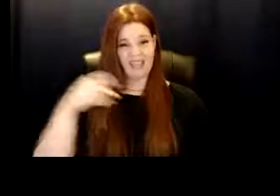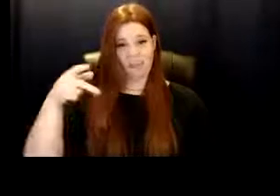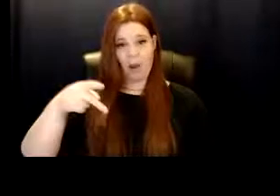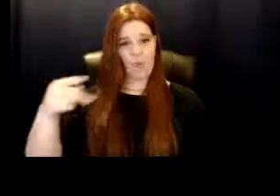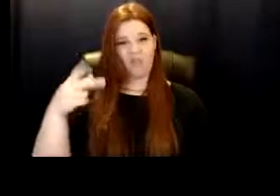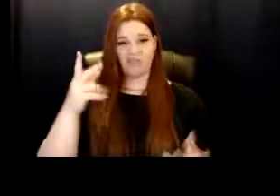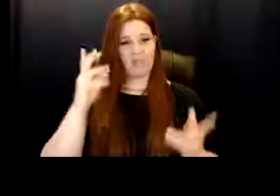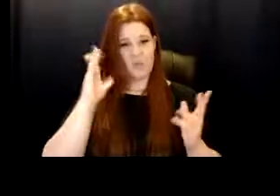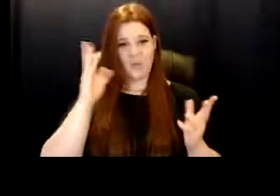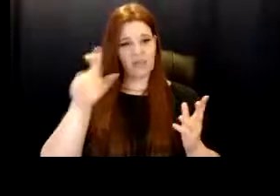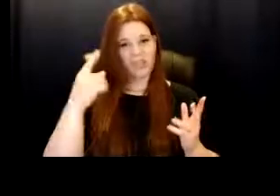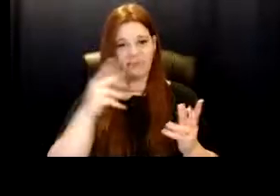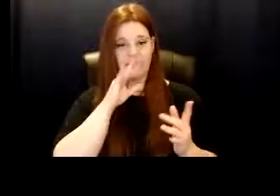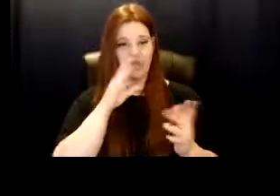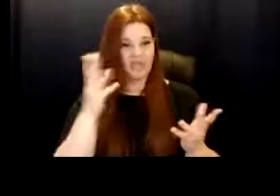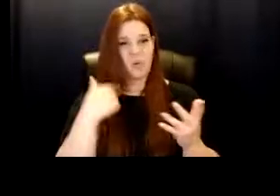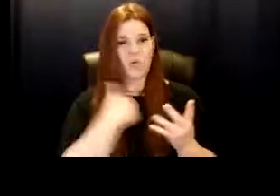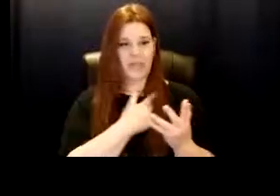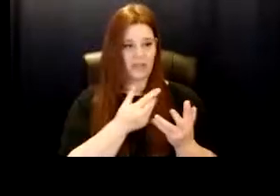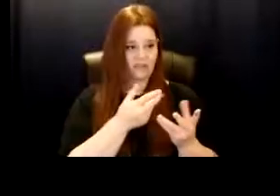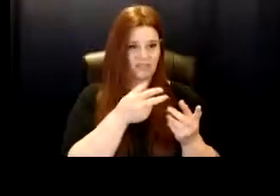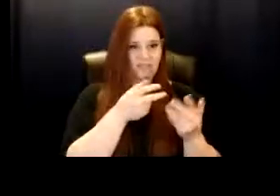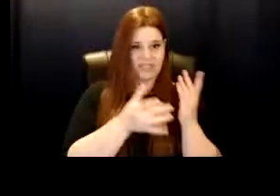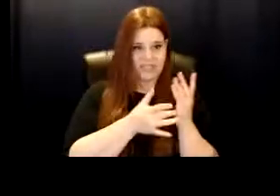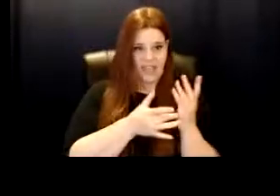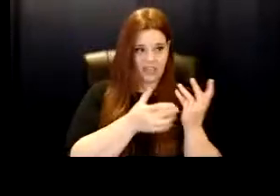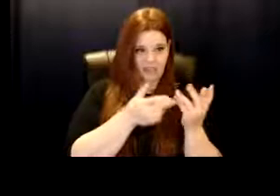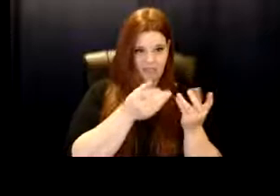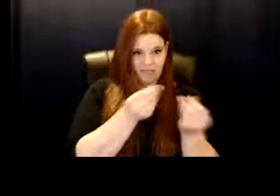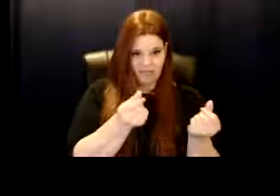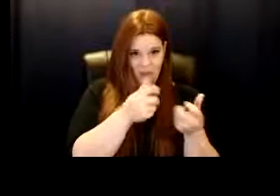So we Cool. could problem solve while he's speaking. Okay. Excellent.